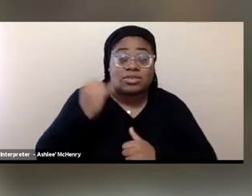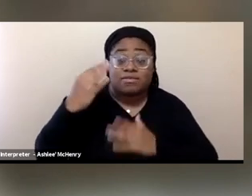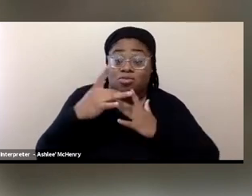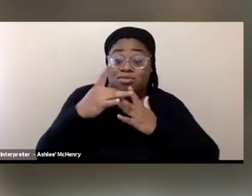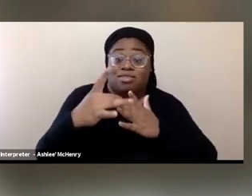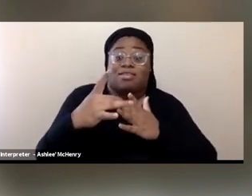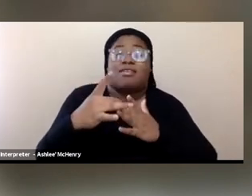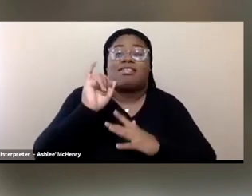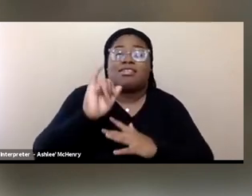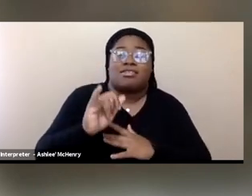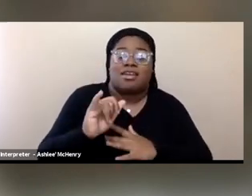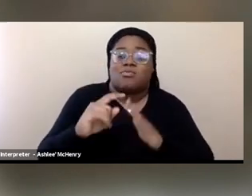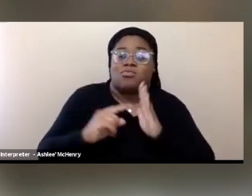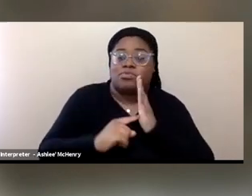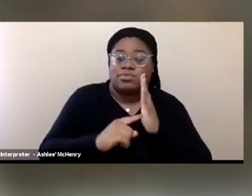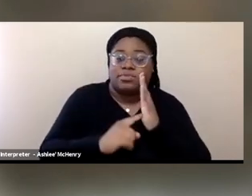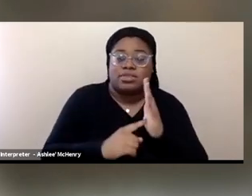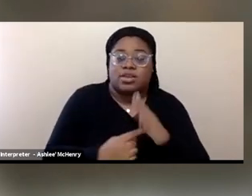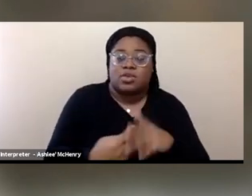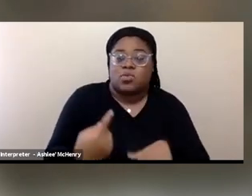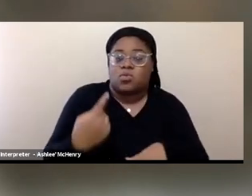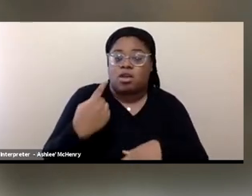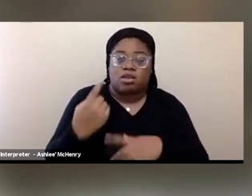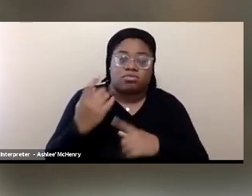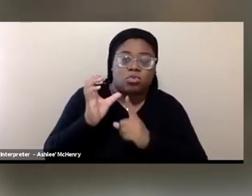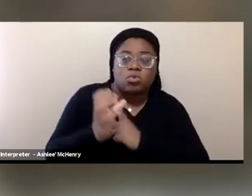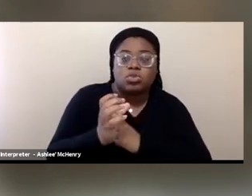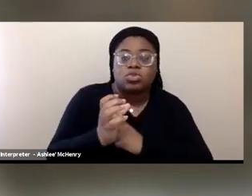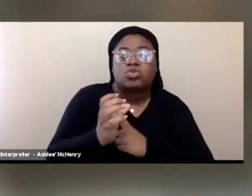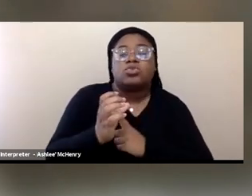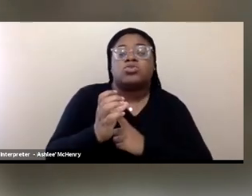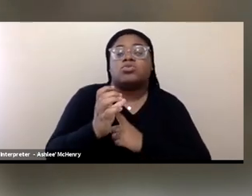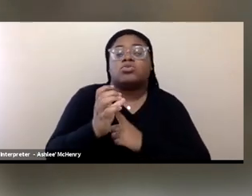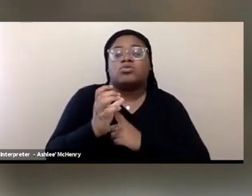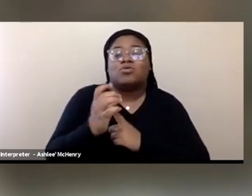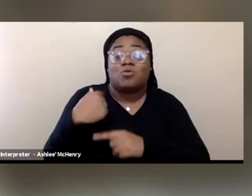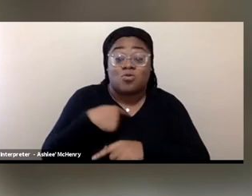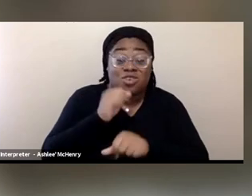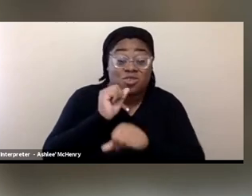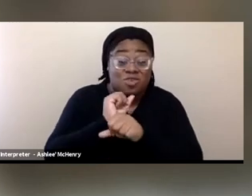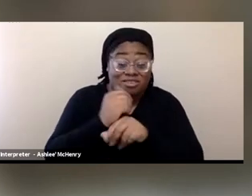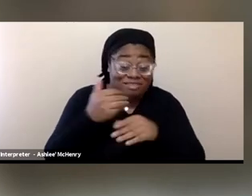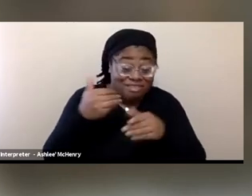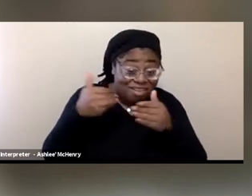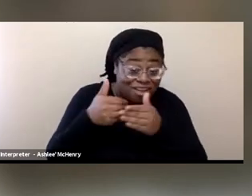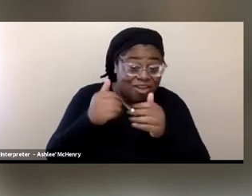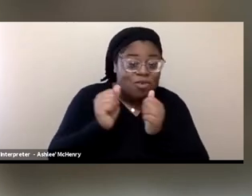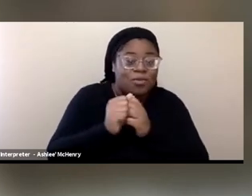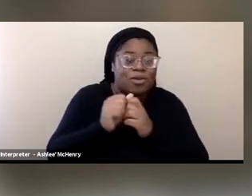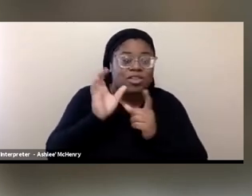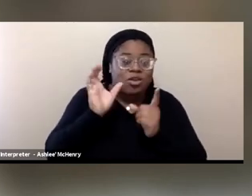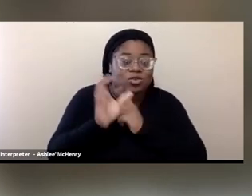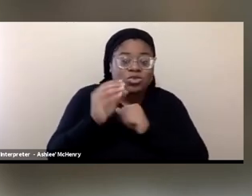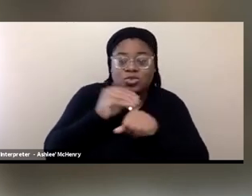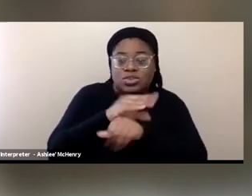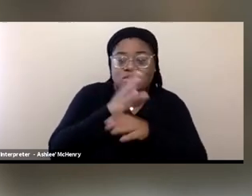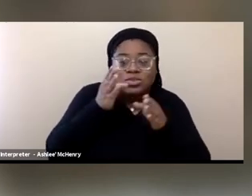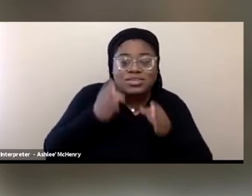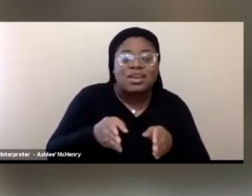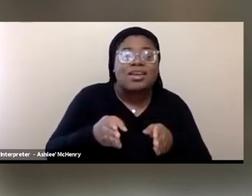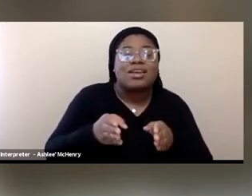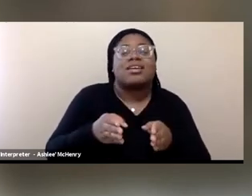that represents a specific culture, we work very closely with cultural consultants.